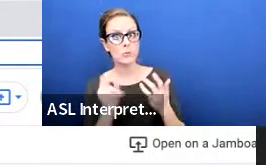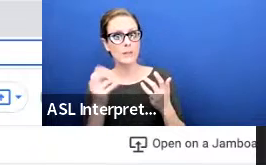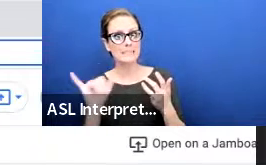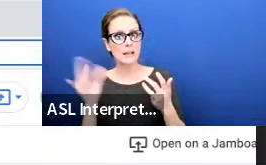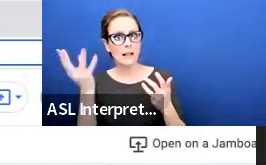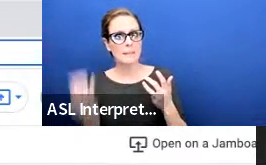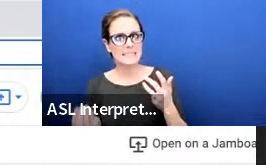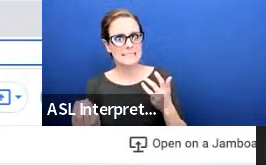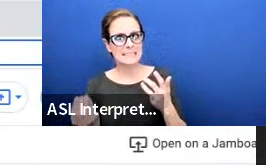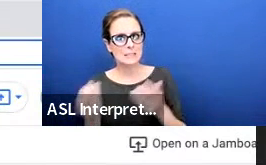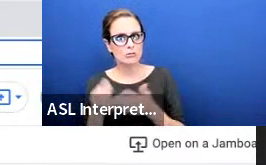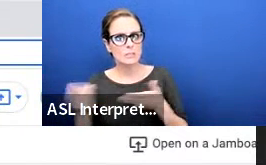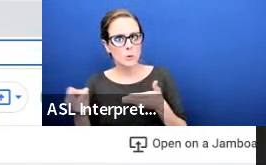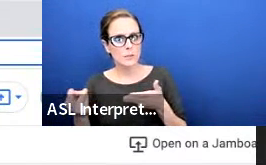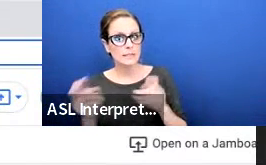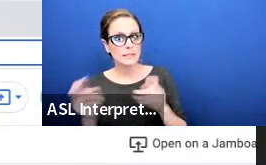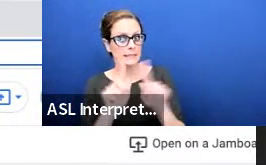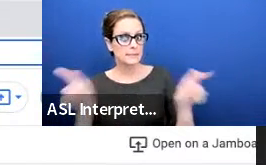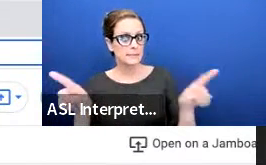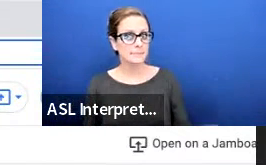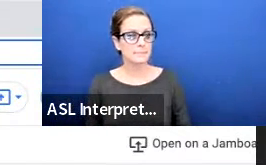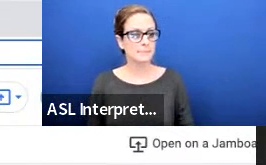missing?